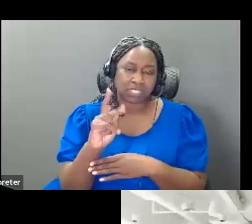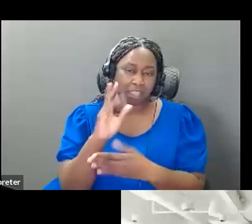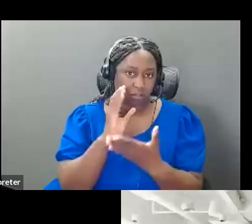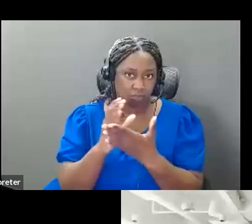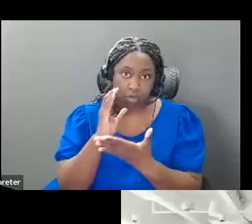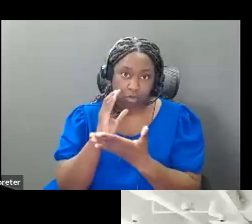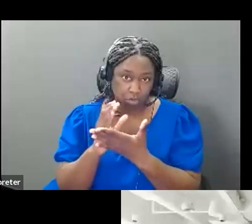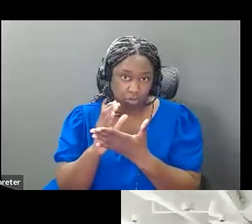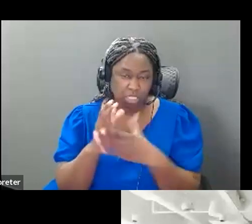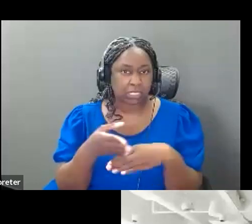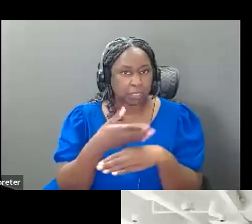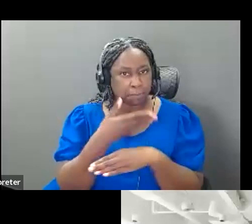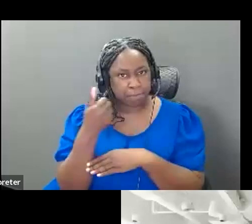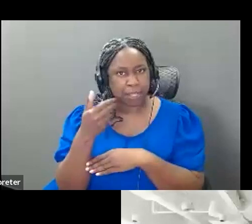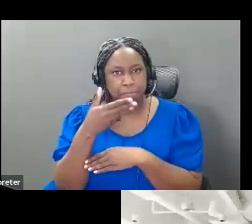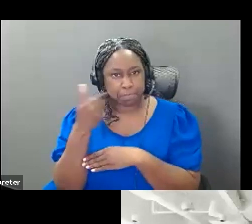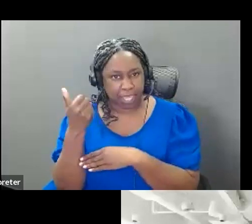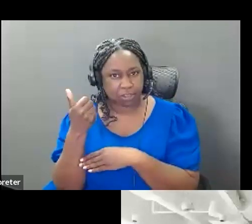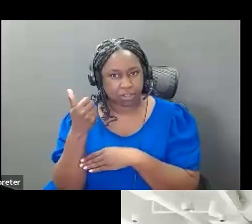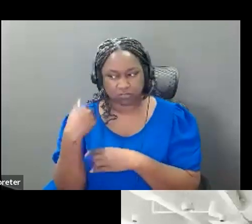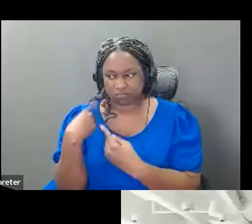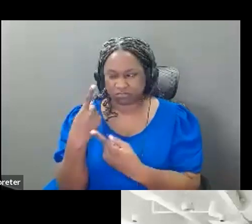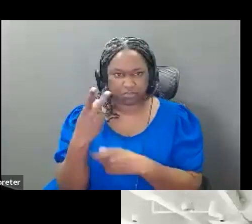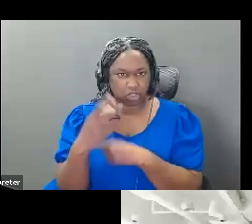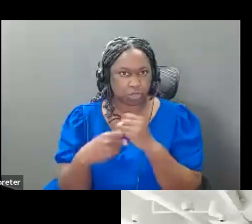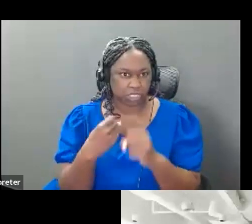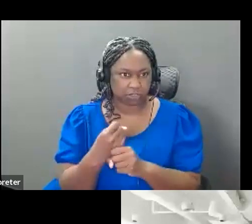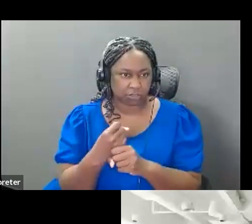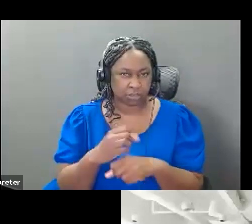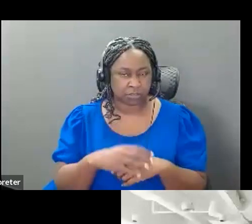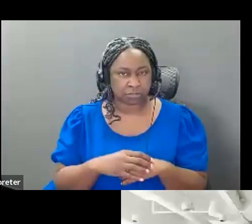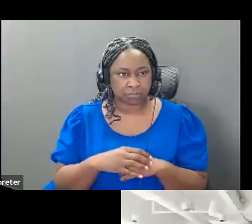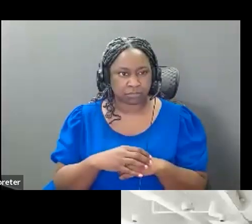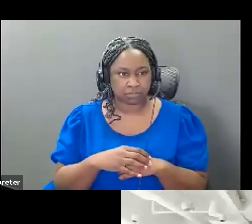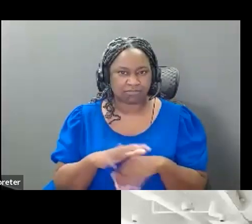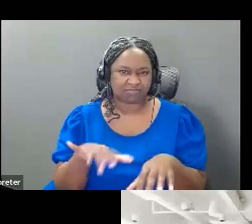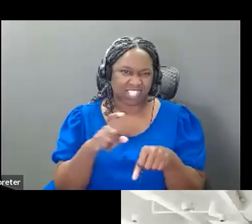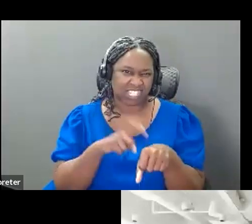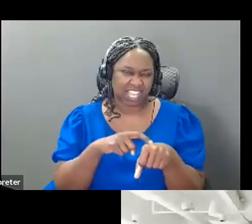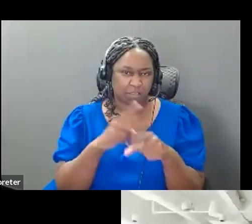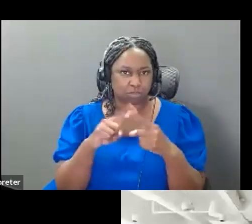keep getting better and better, particularly within the last few years. It does take time to